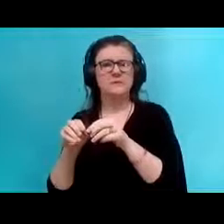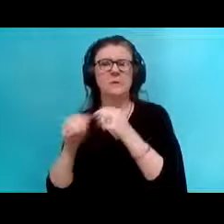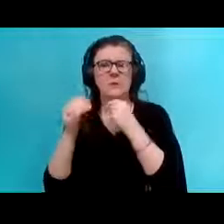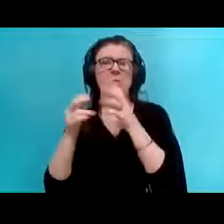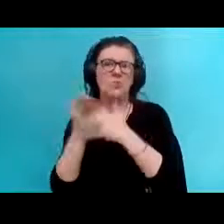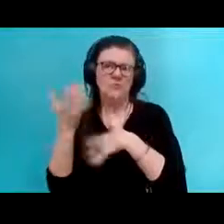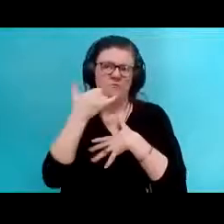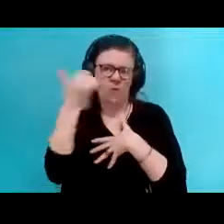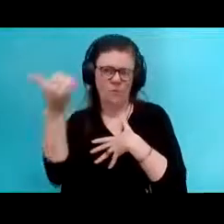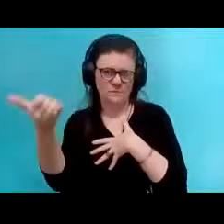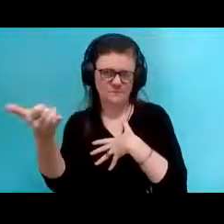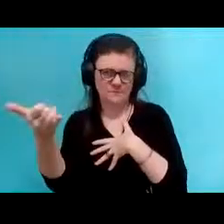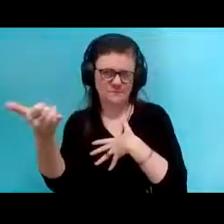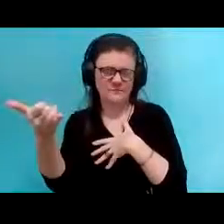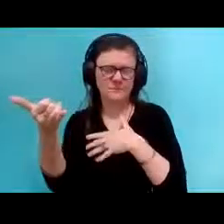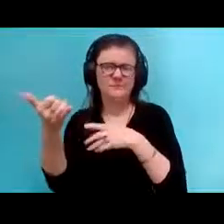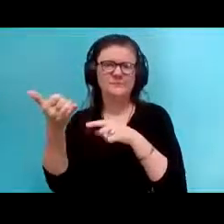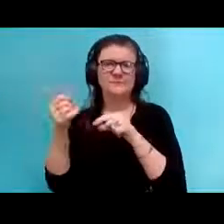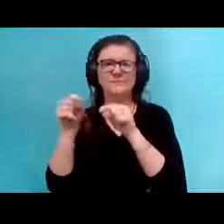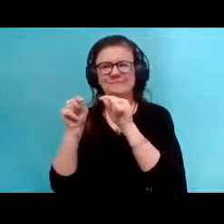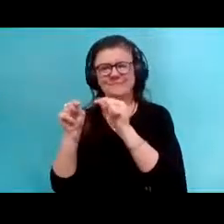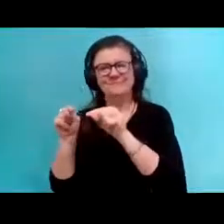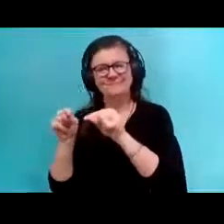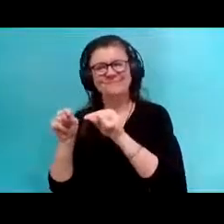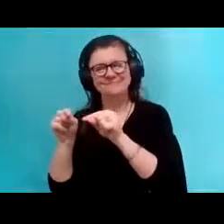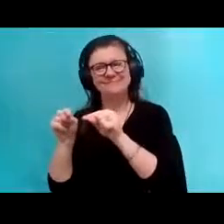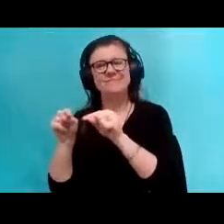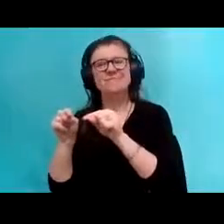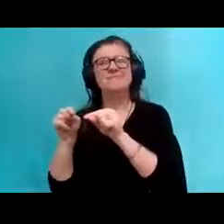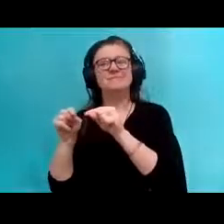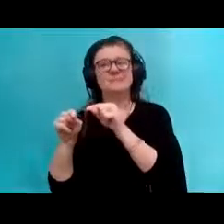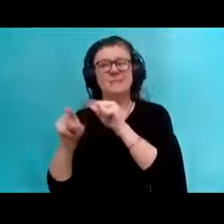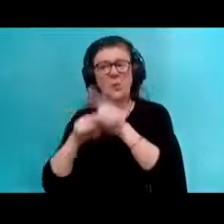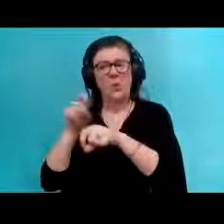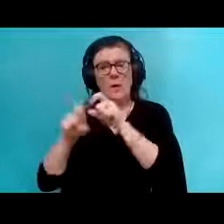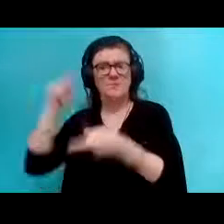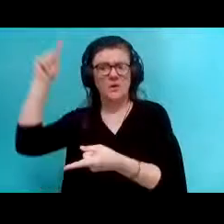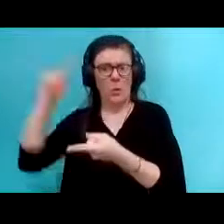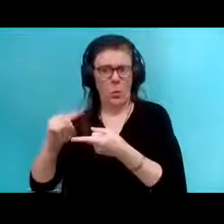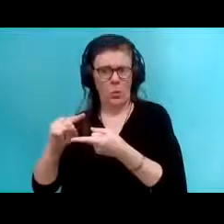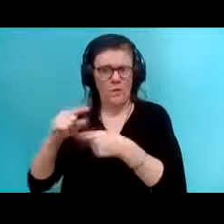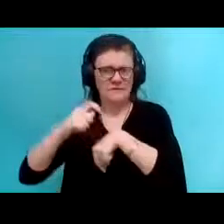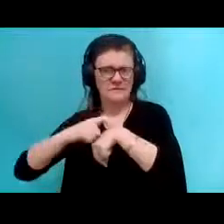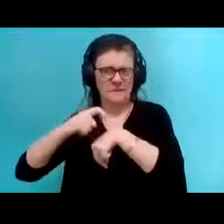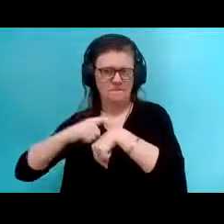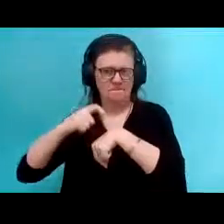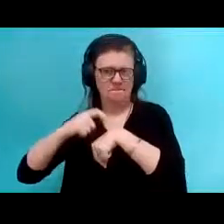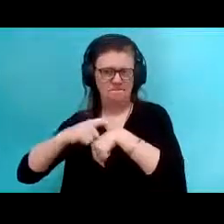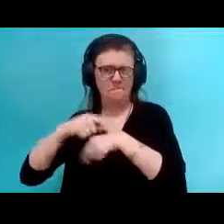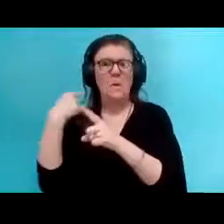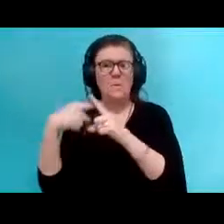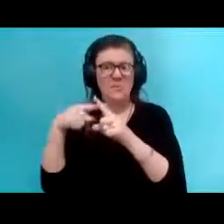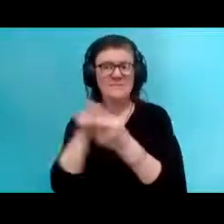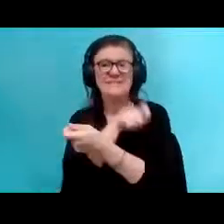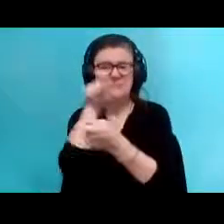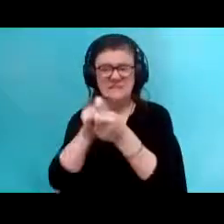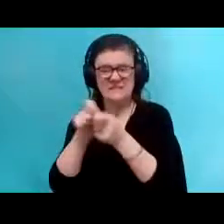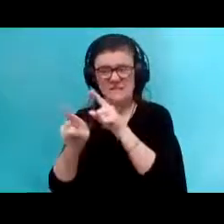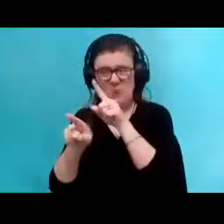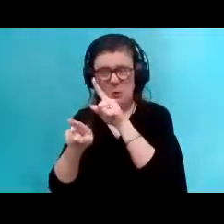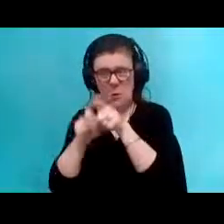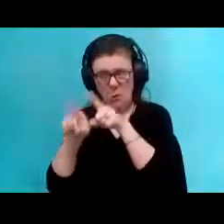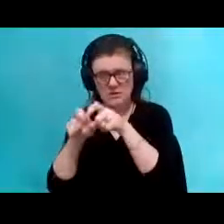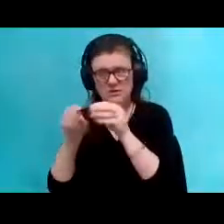phone. Due to this data collection method, we reduced the length of the questionnaire and reformulated those key disability-focused questions in an attempt to